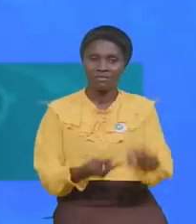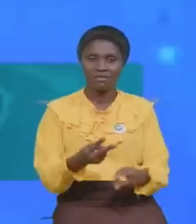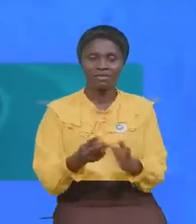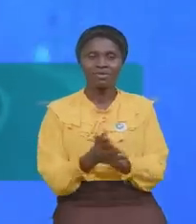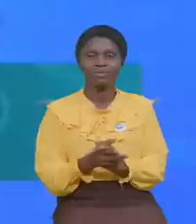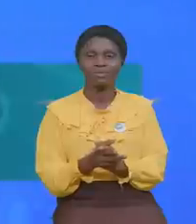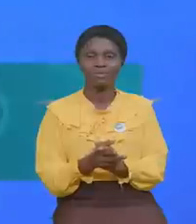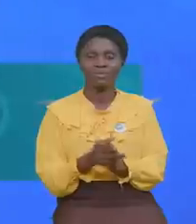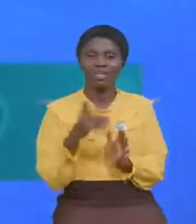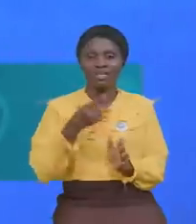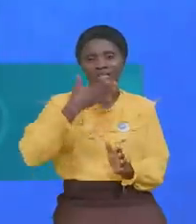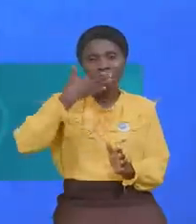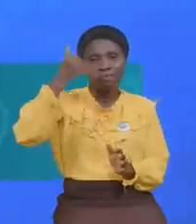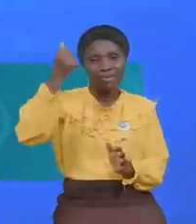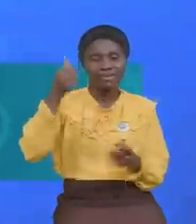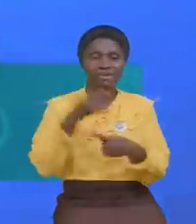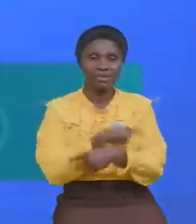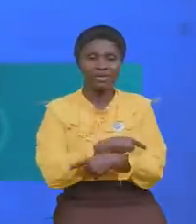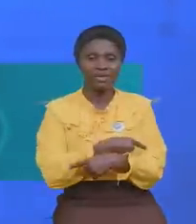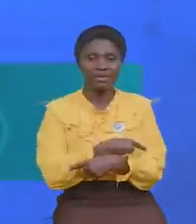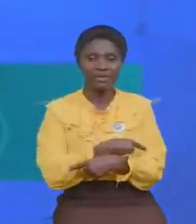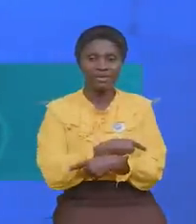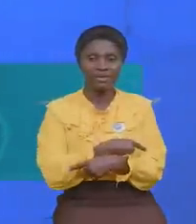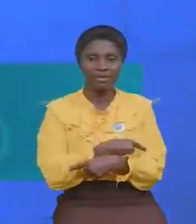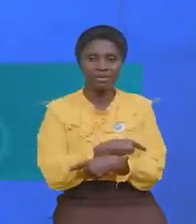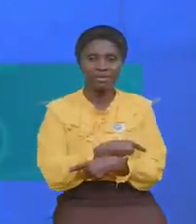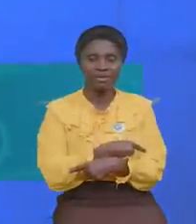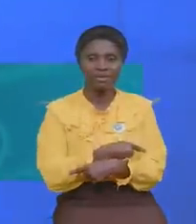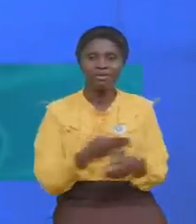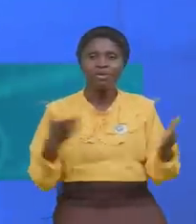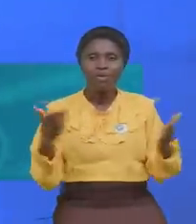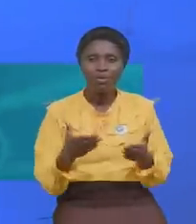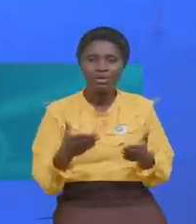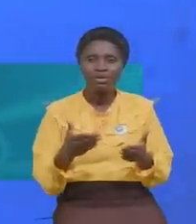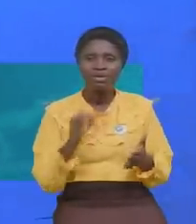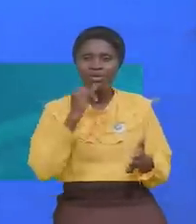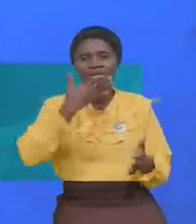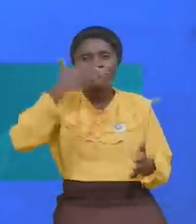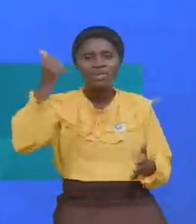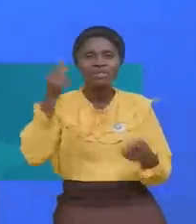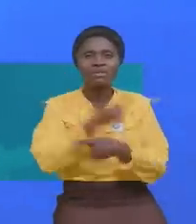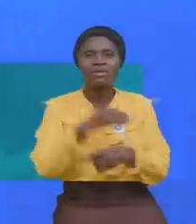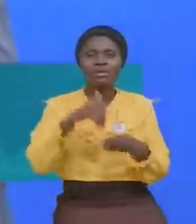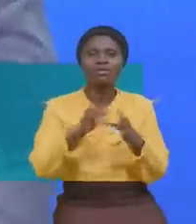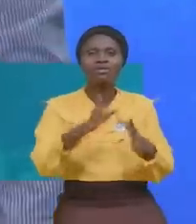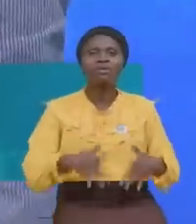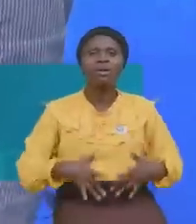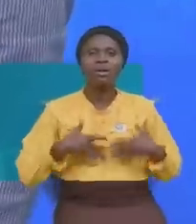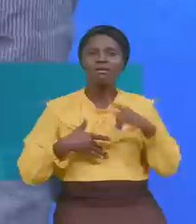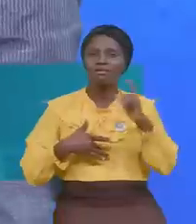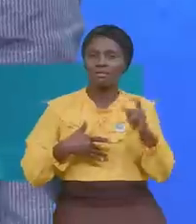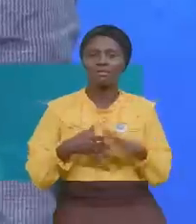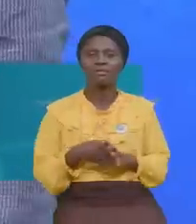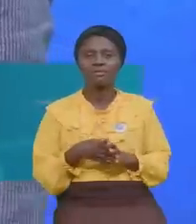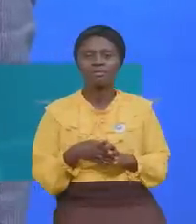The best day. What has been the best day in your life? The day I got out